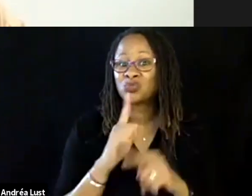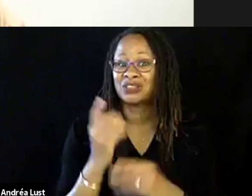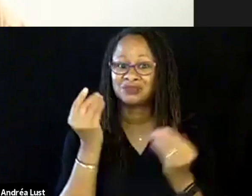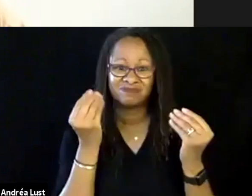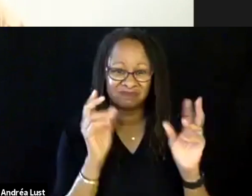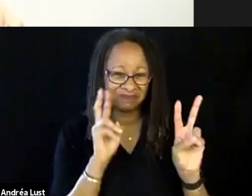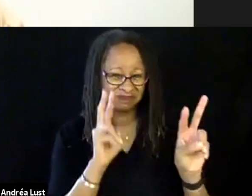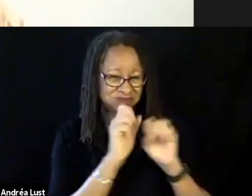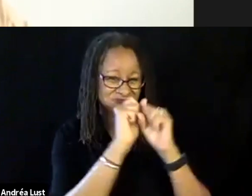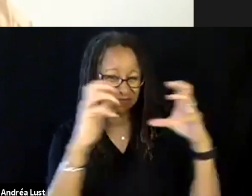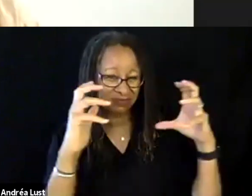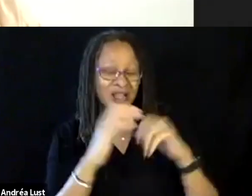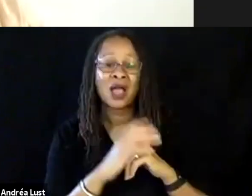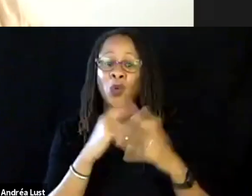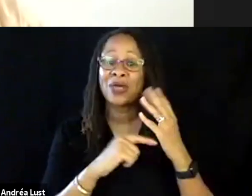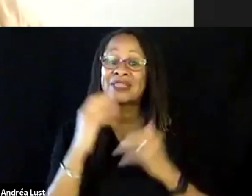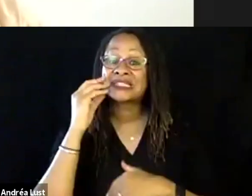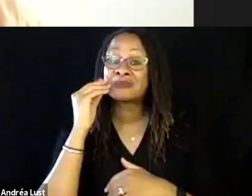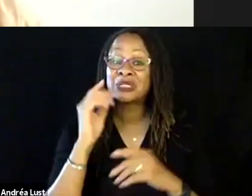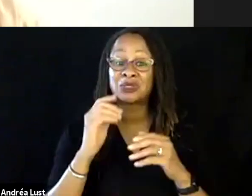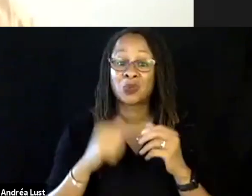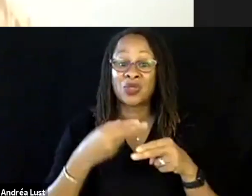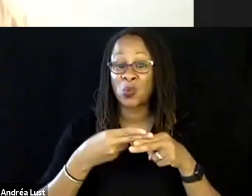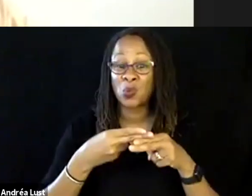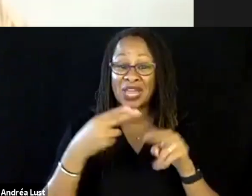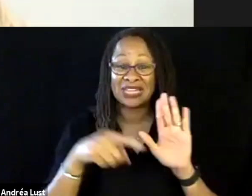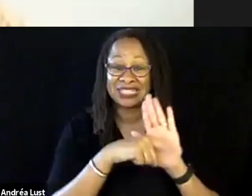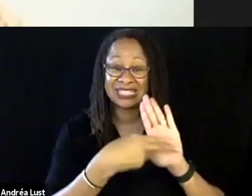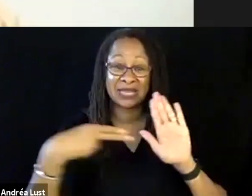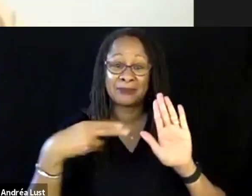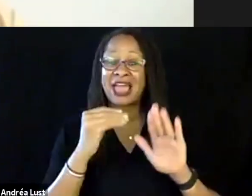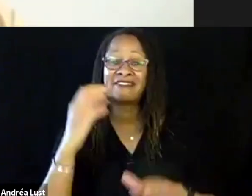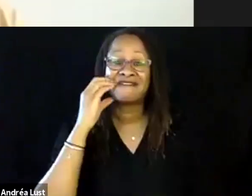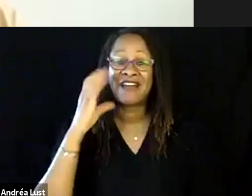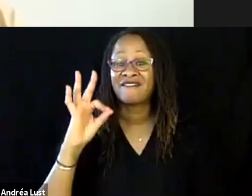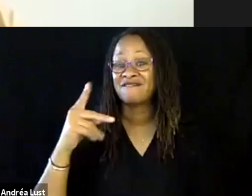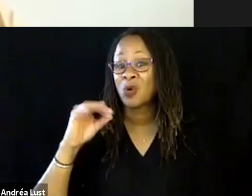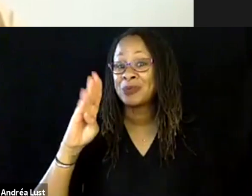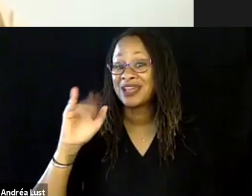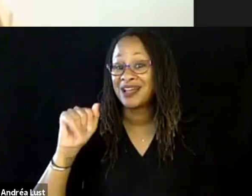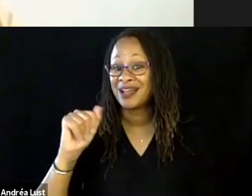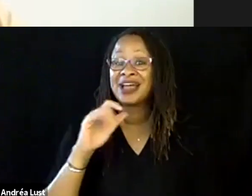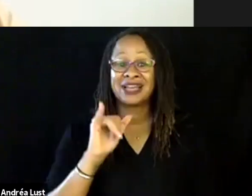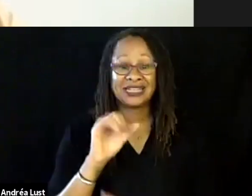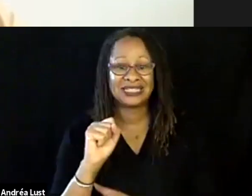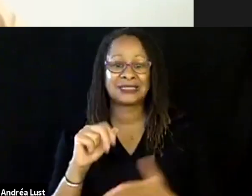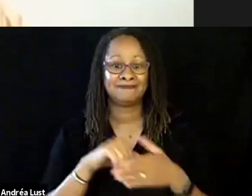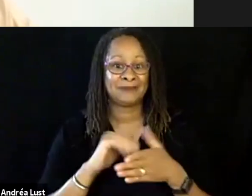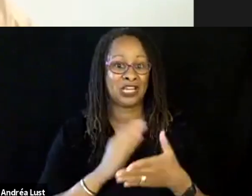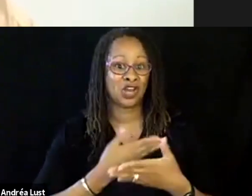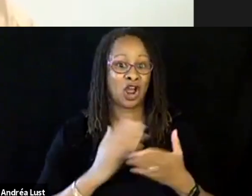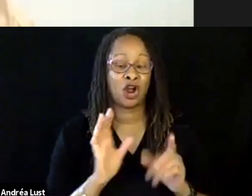contextualize what the experience of weight stigma is and fat phobia is that in our culture, there's